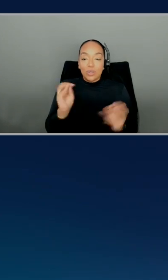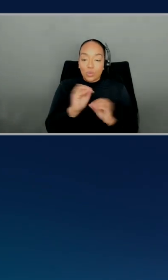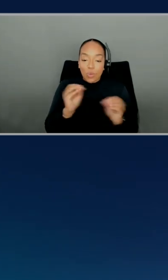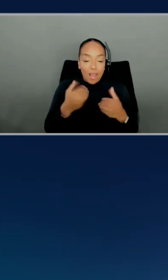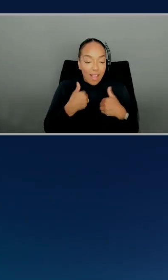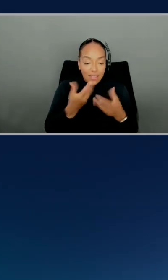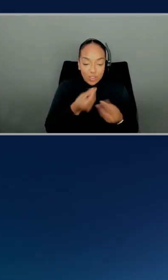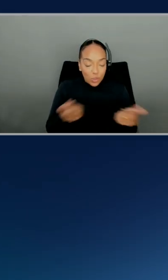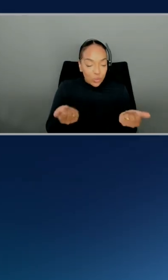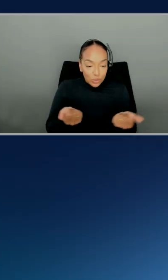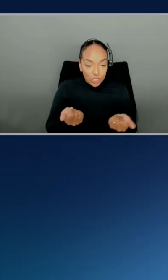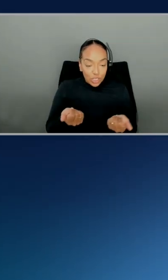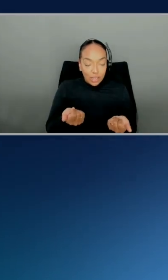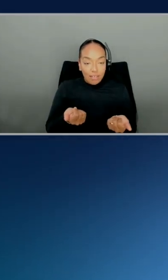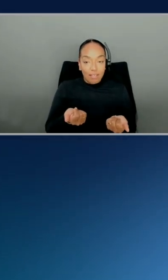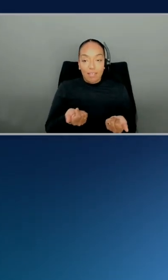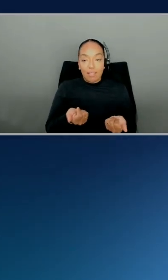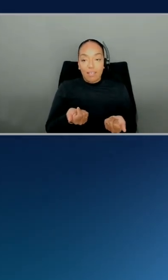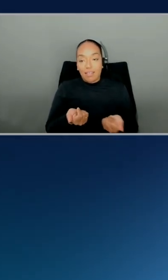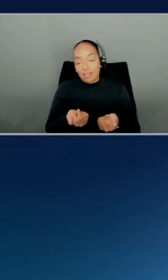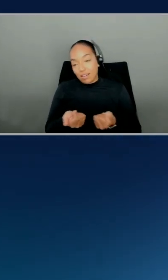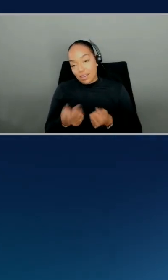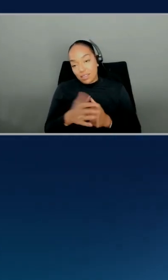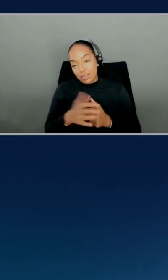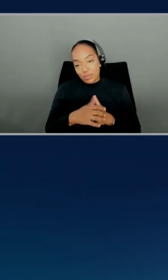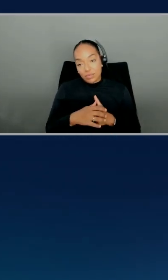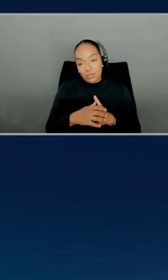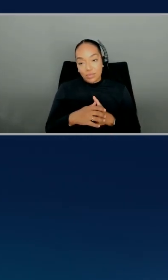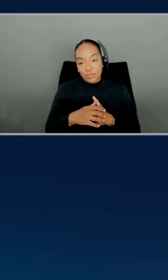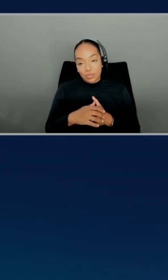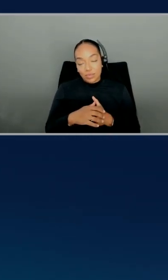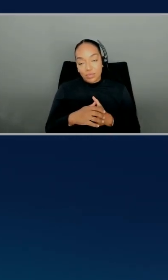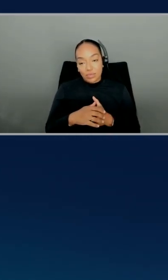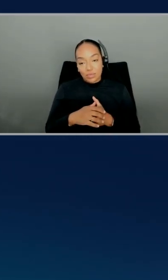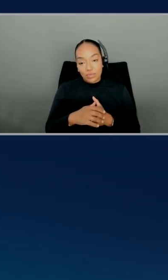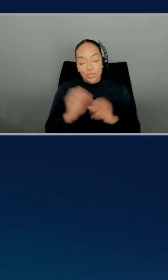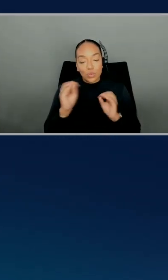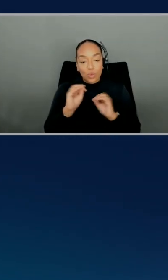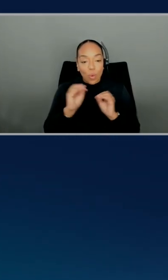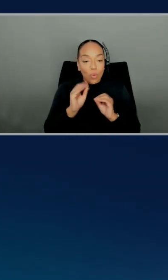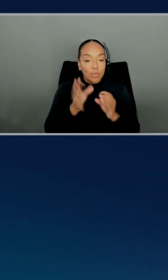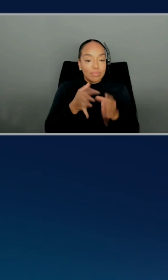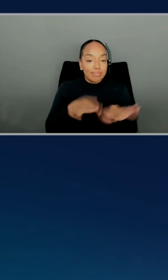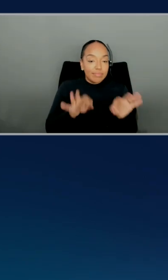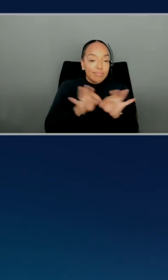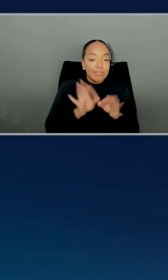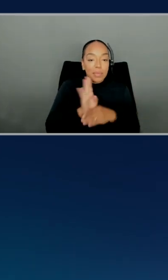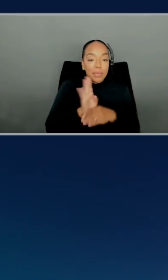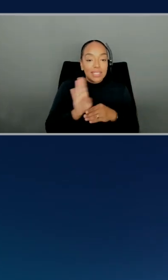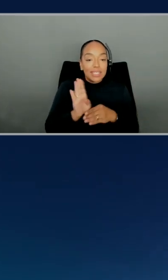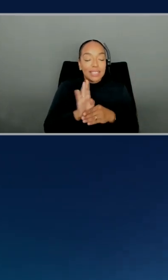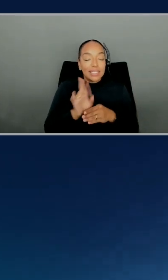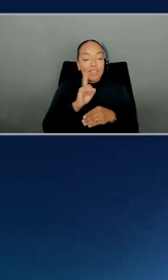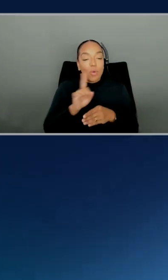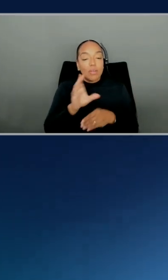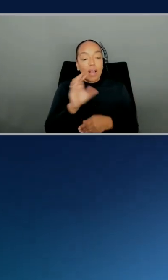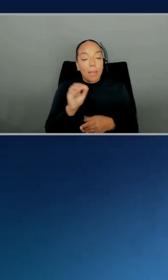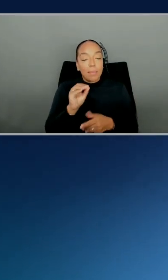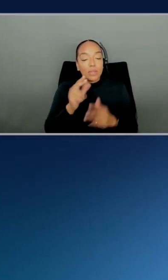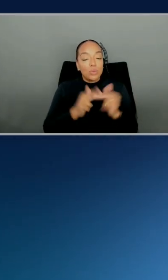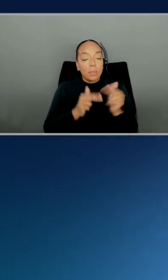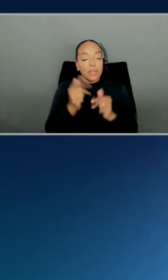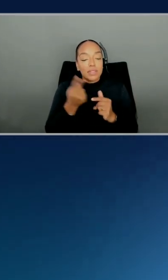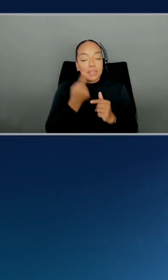that, and there was no meaningful business for a company to build software specific to that use case,